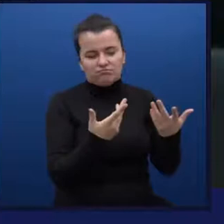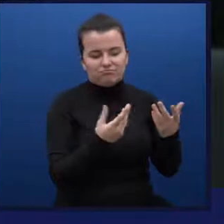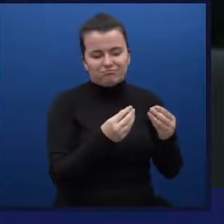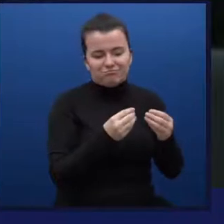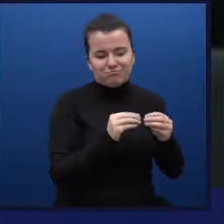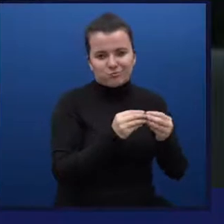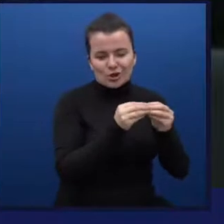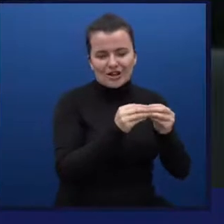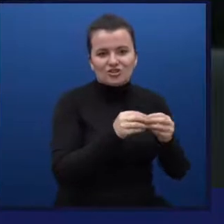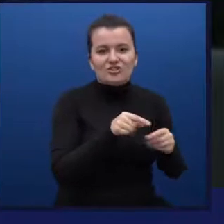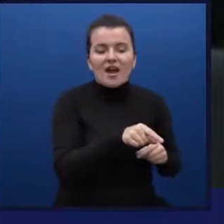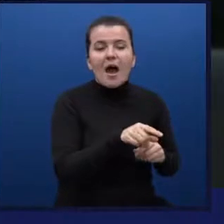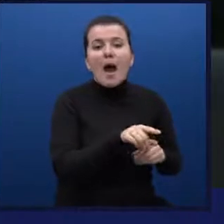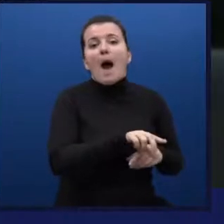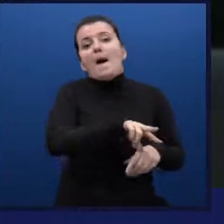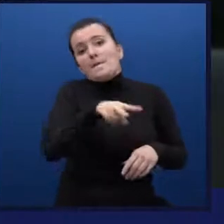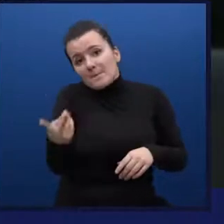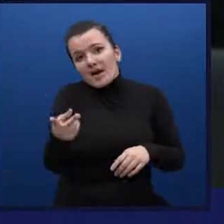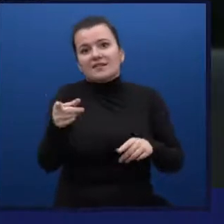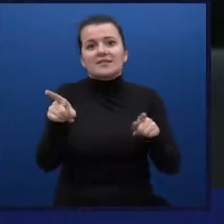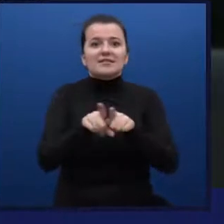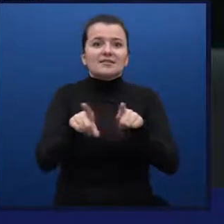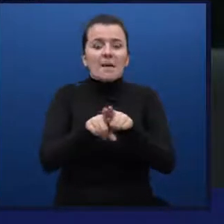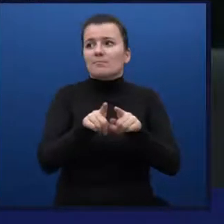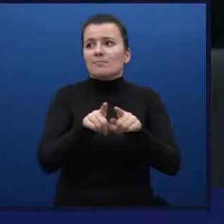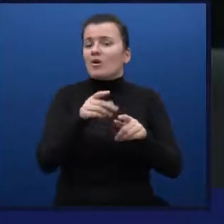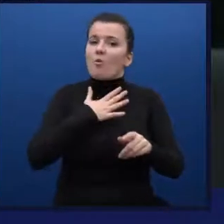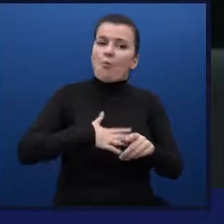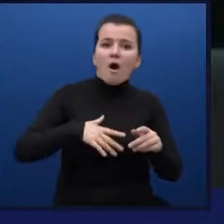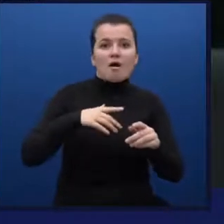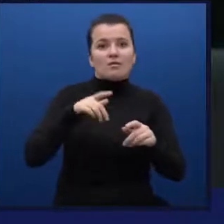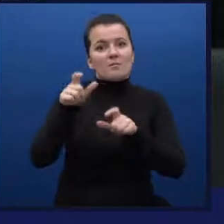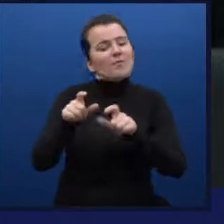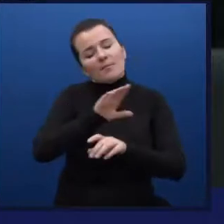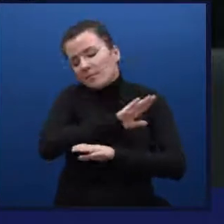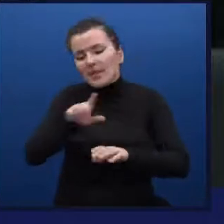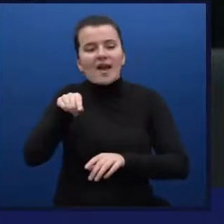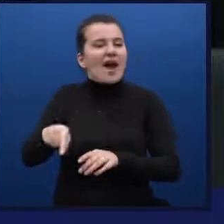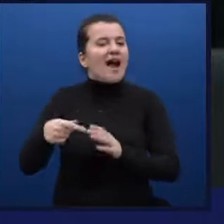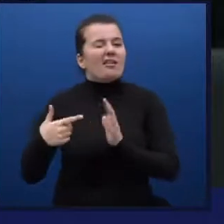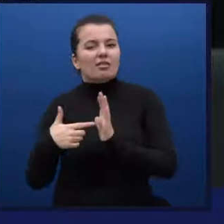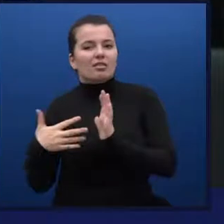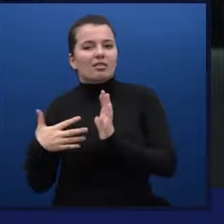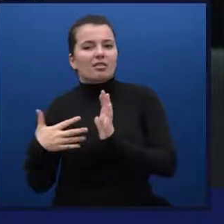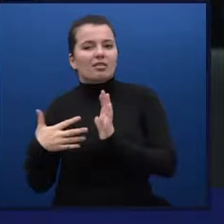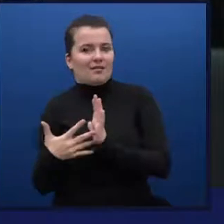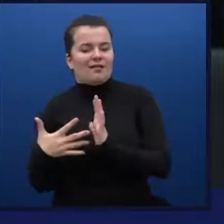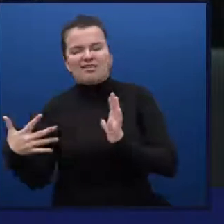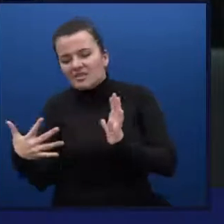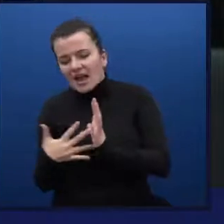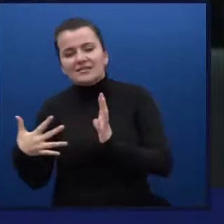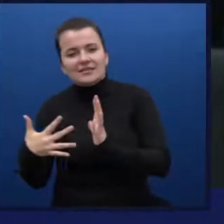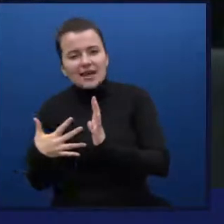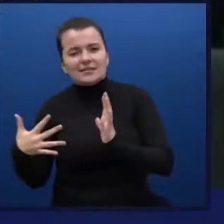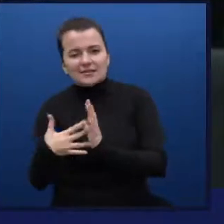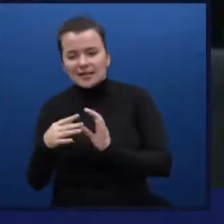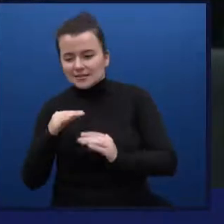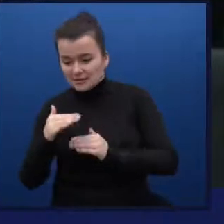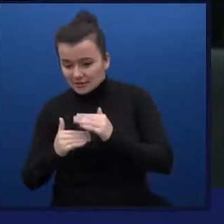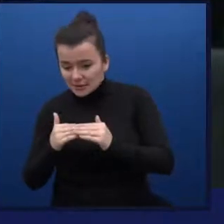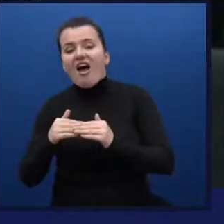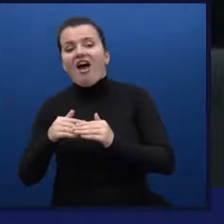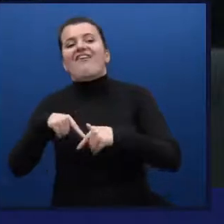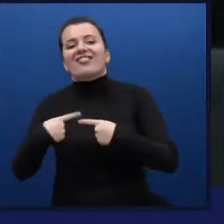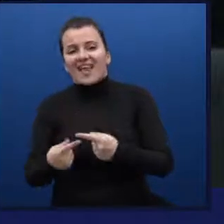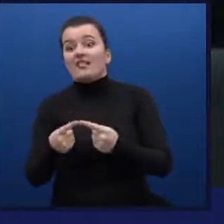also getting people into the mindset of testing first, writing a test first, and then writing the code to actually generate